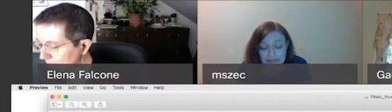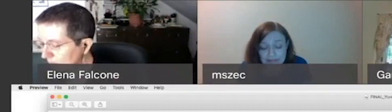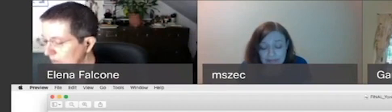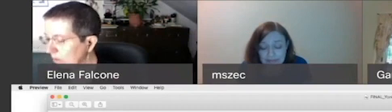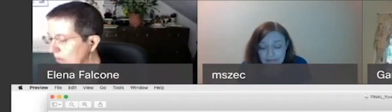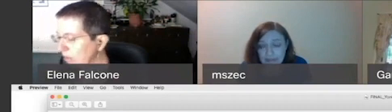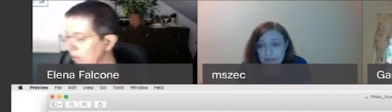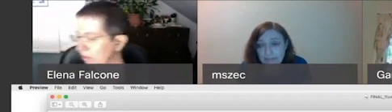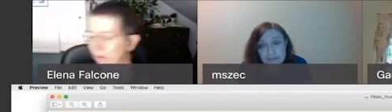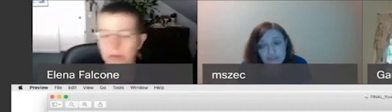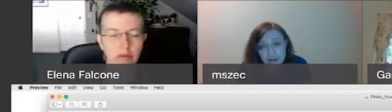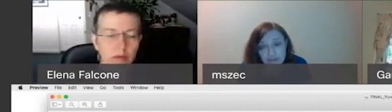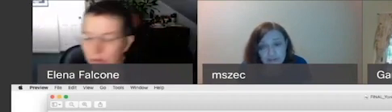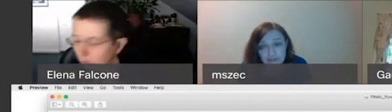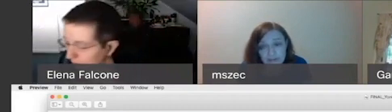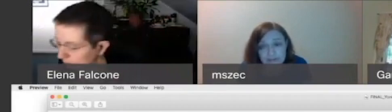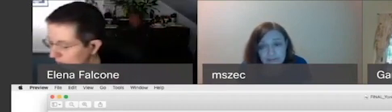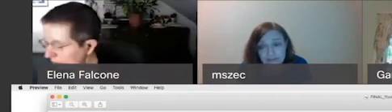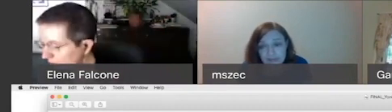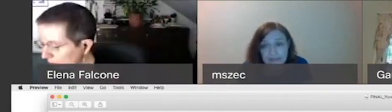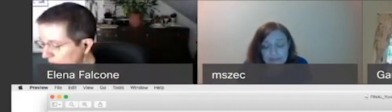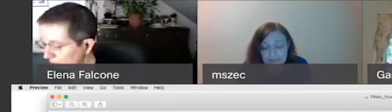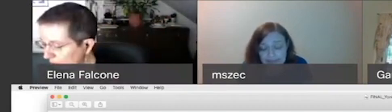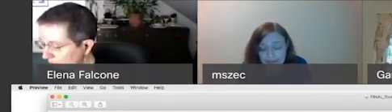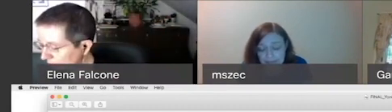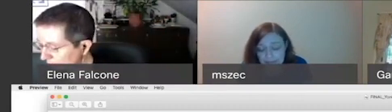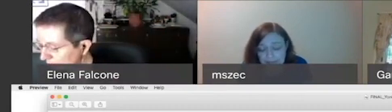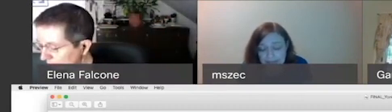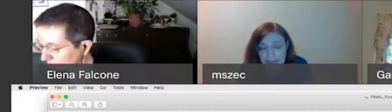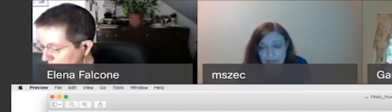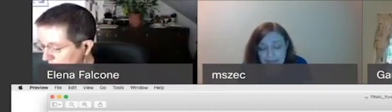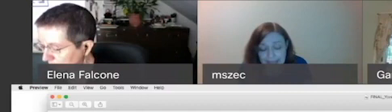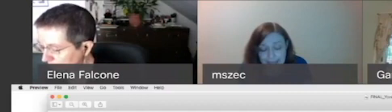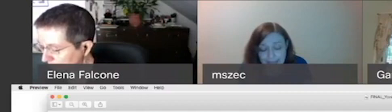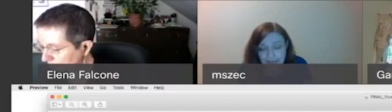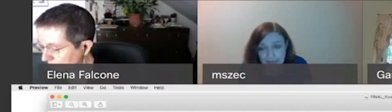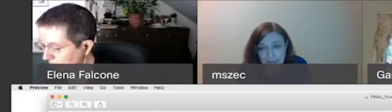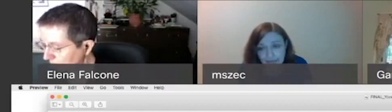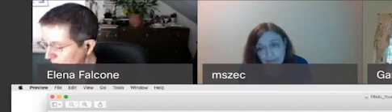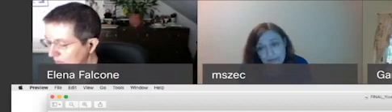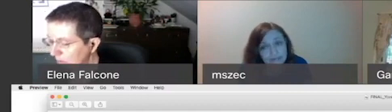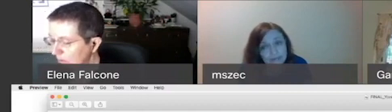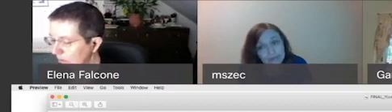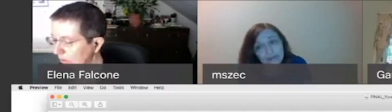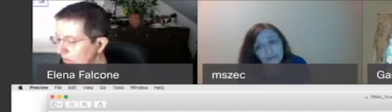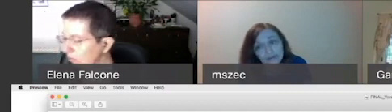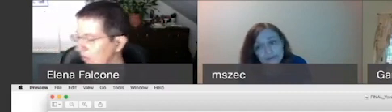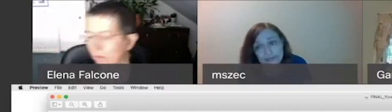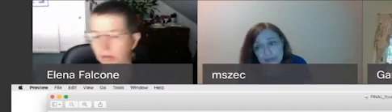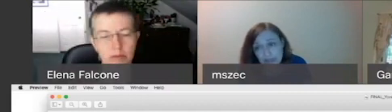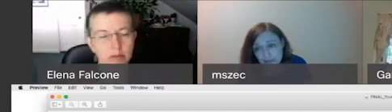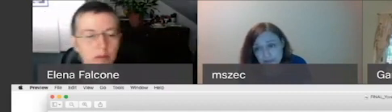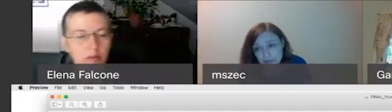Also, late fees cannot be charged until the rent is 5 days late, and they're capped at the lesser of 5%